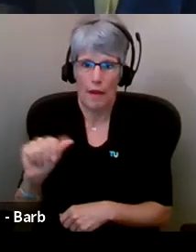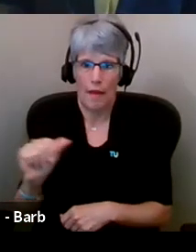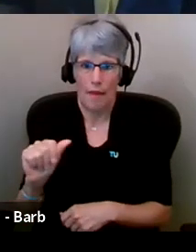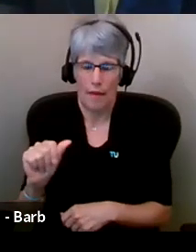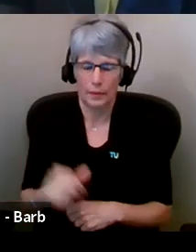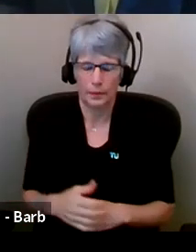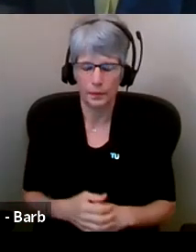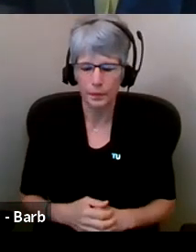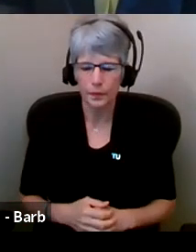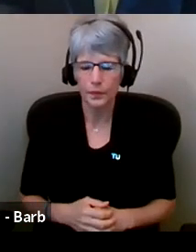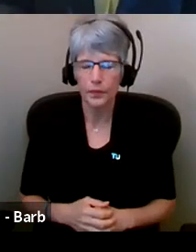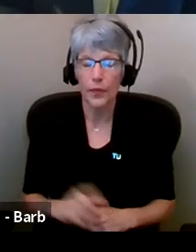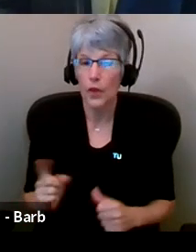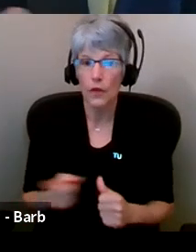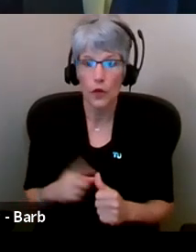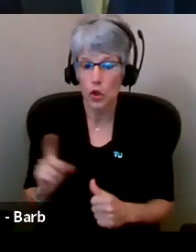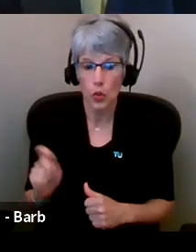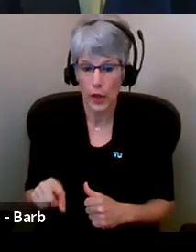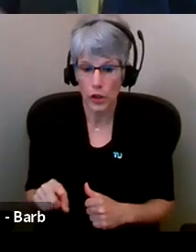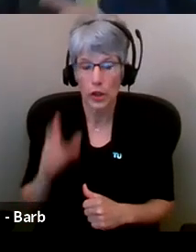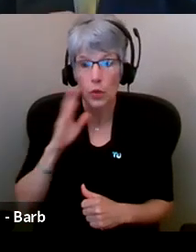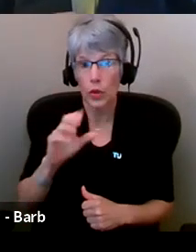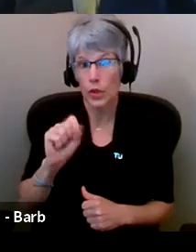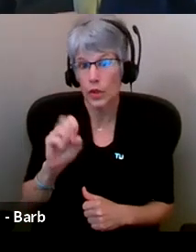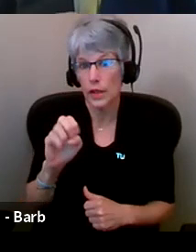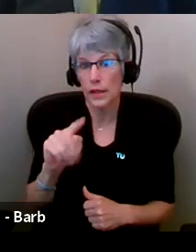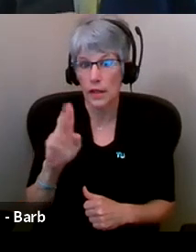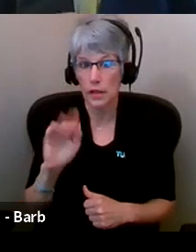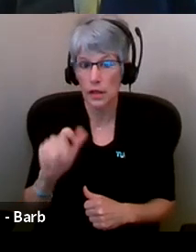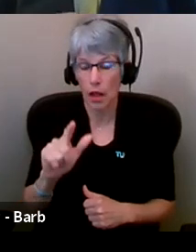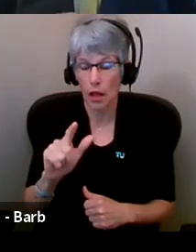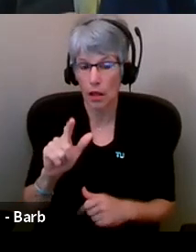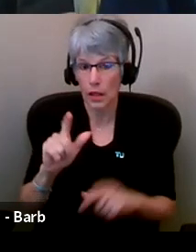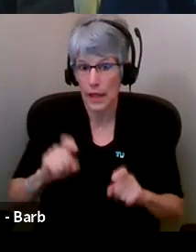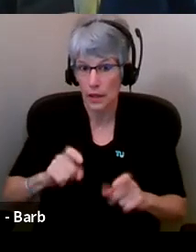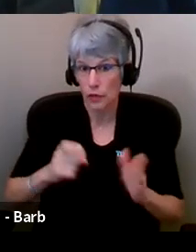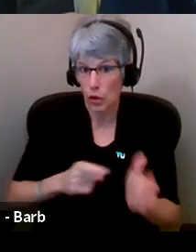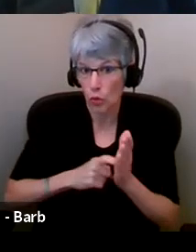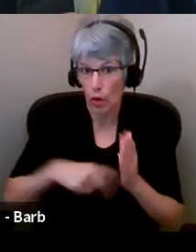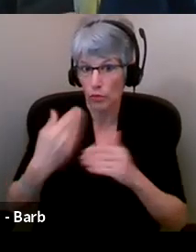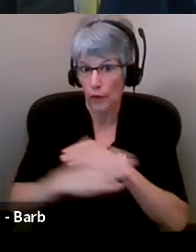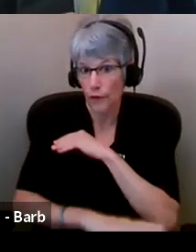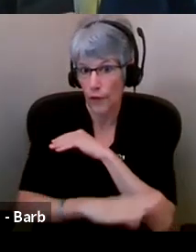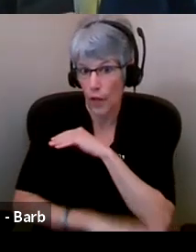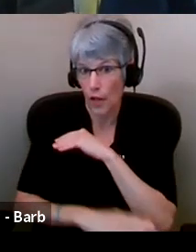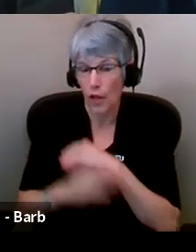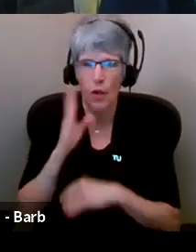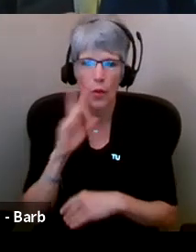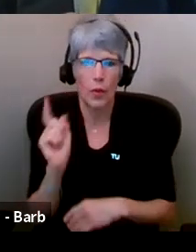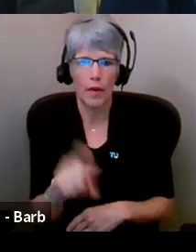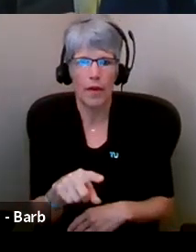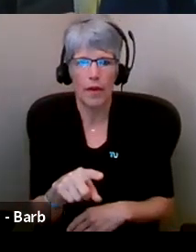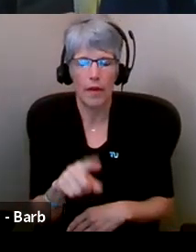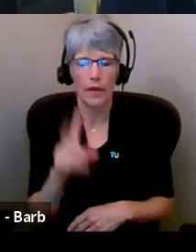First one coming in here, will sentinel testing be required in the fall? We'll pass that one to